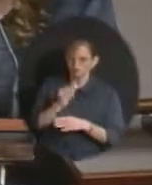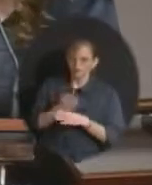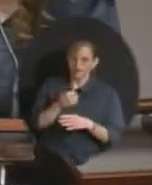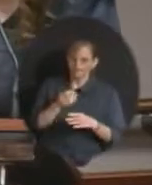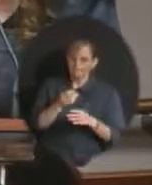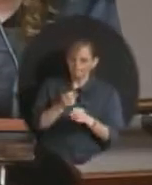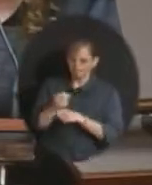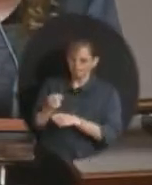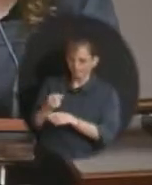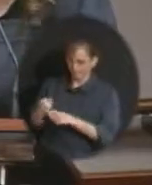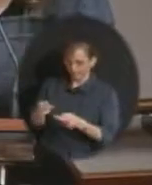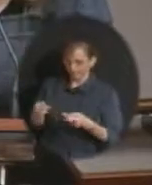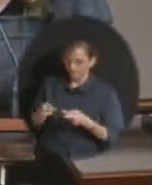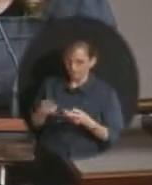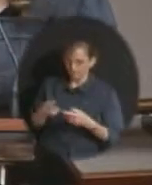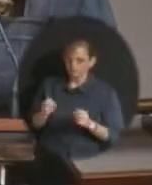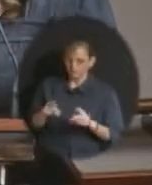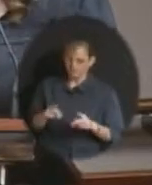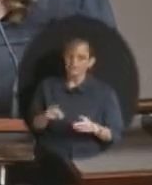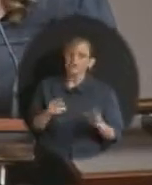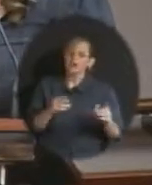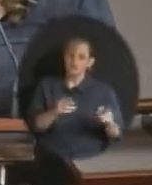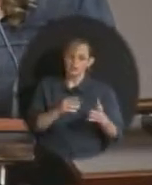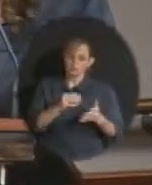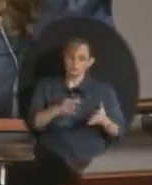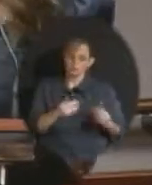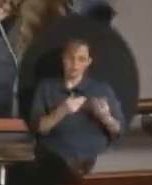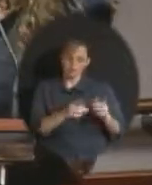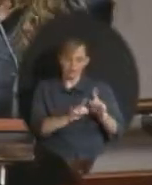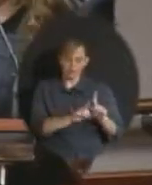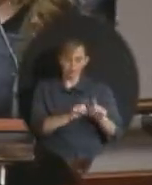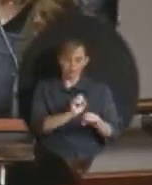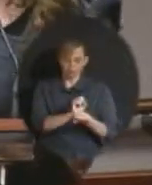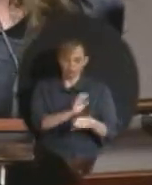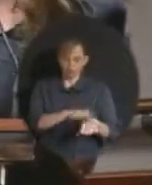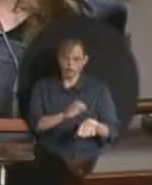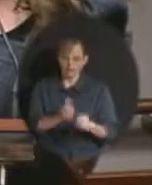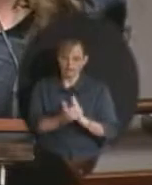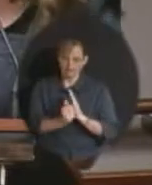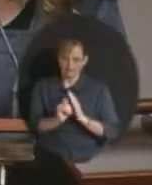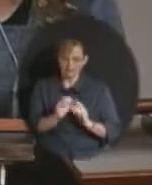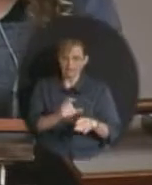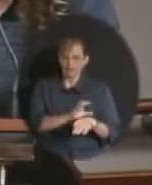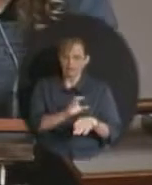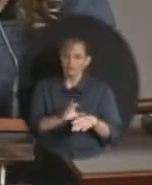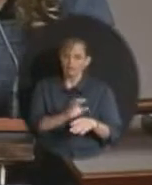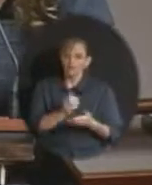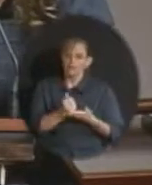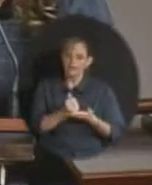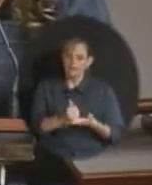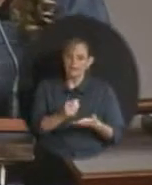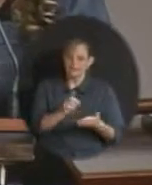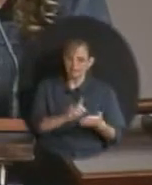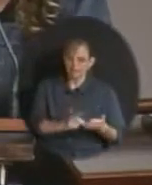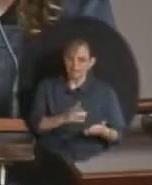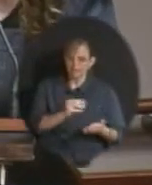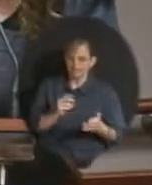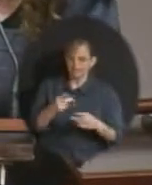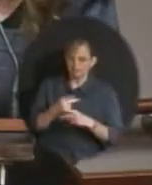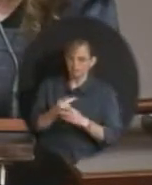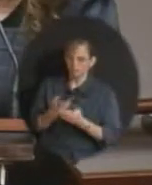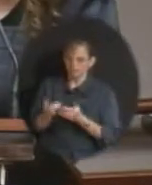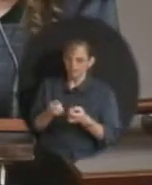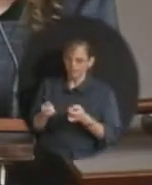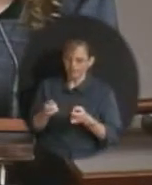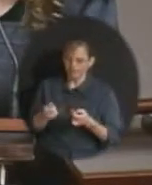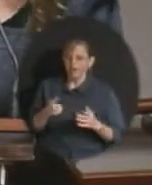workplace opportunity are provided a mentor to work on skills such as computer-aided design and project management. I'd like to ask the following individuals from